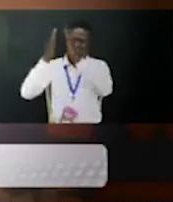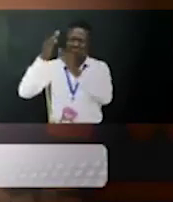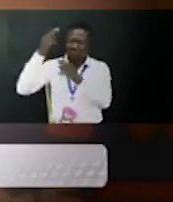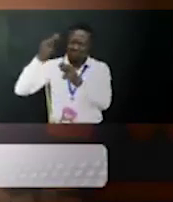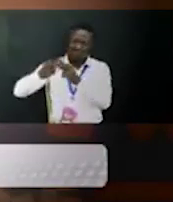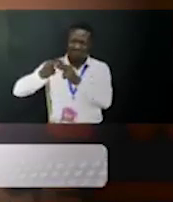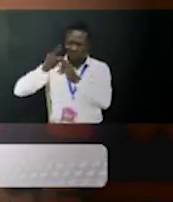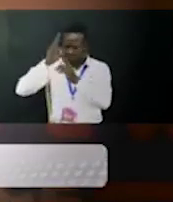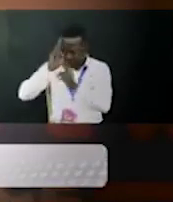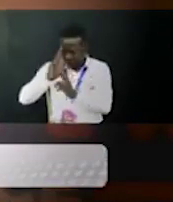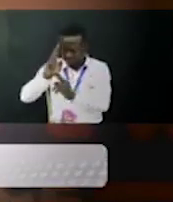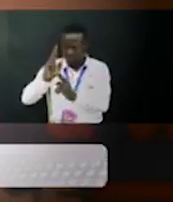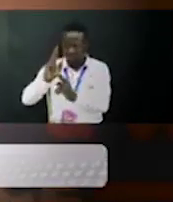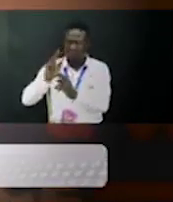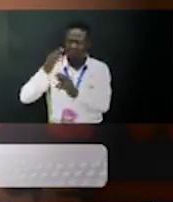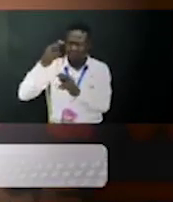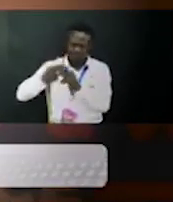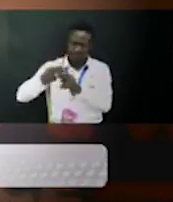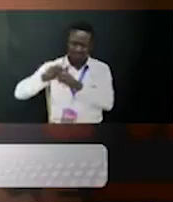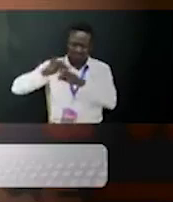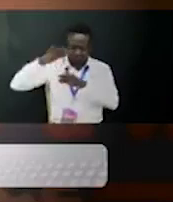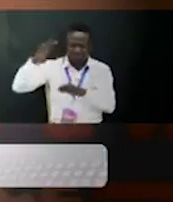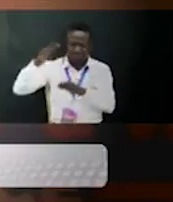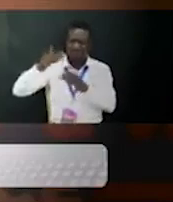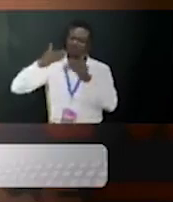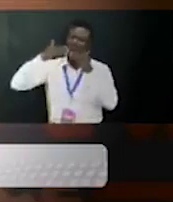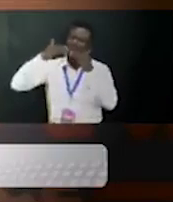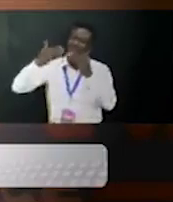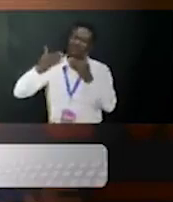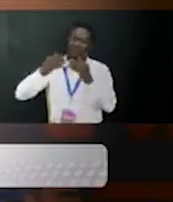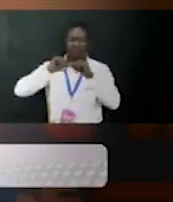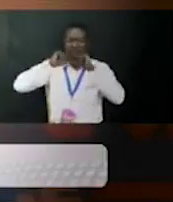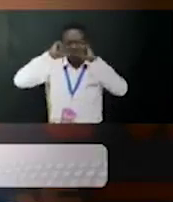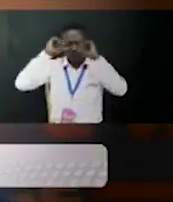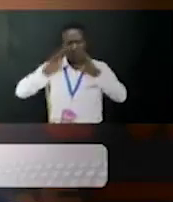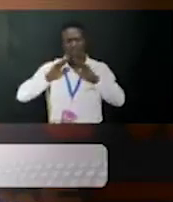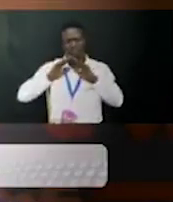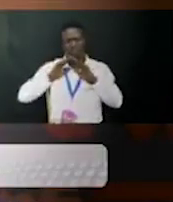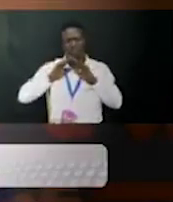be honored. May your name be glorified. We thank you and we bless you.